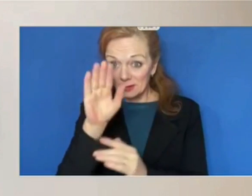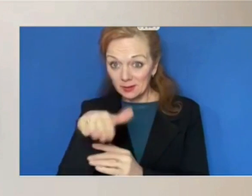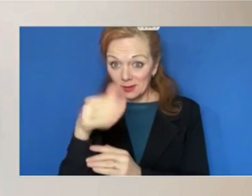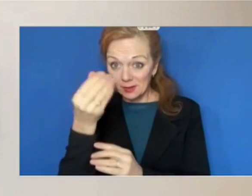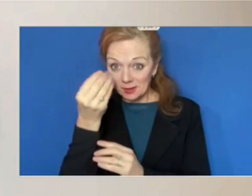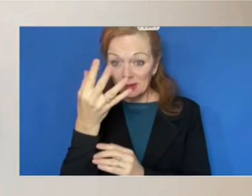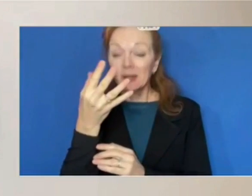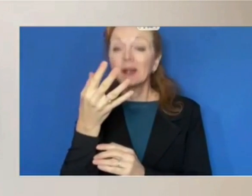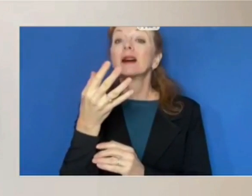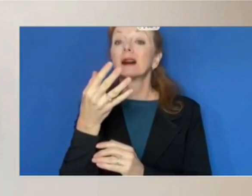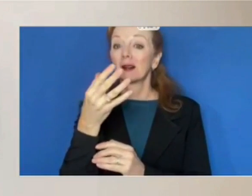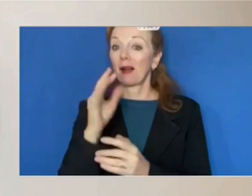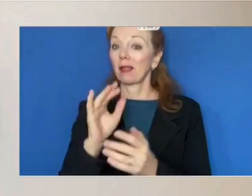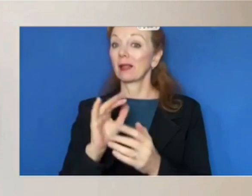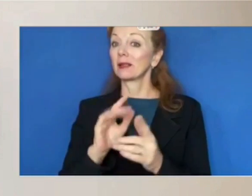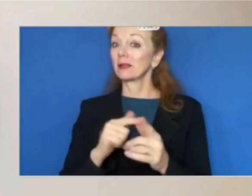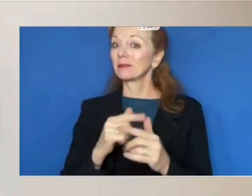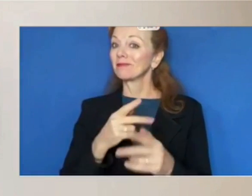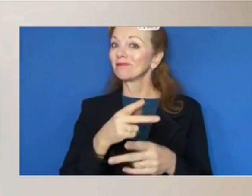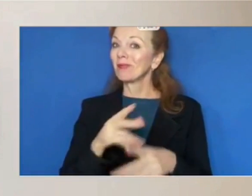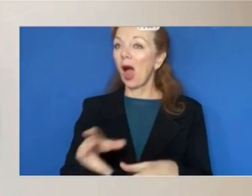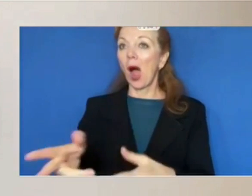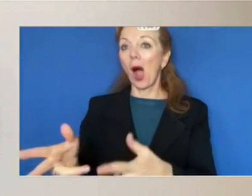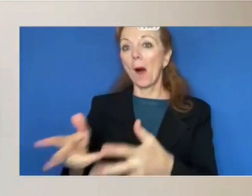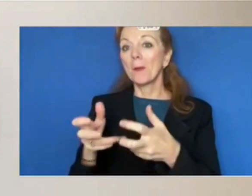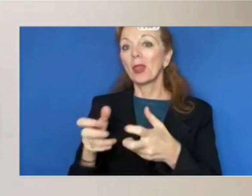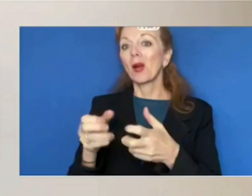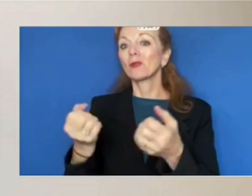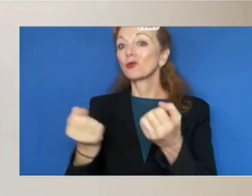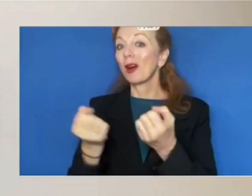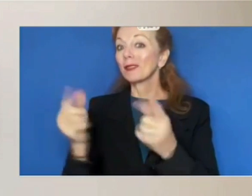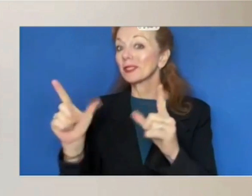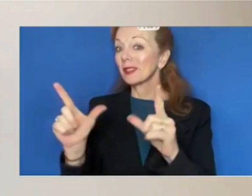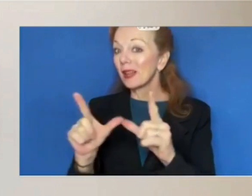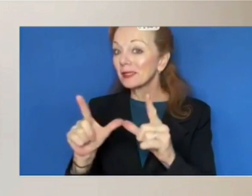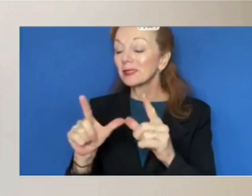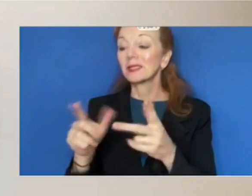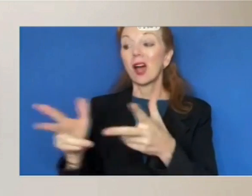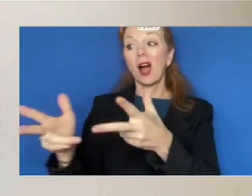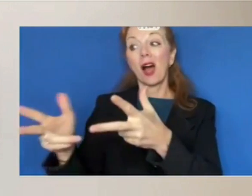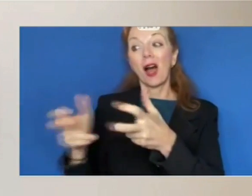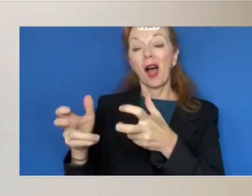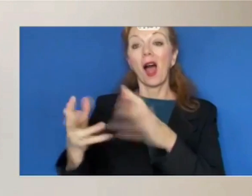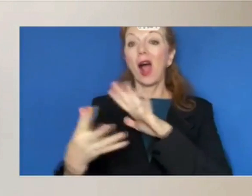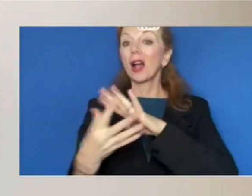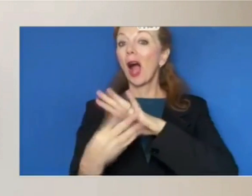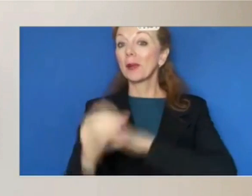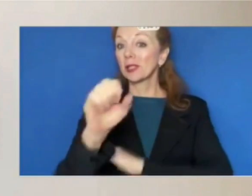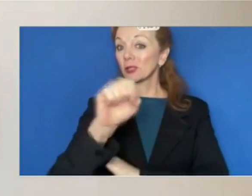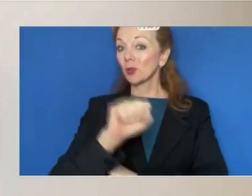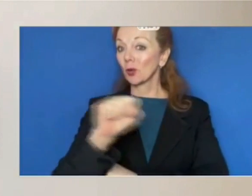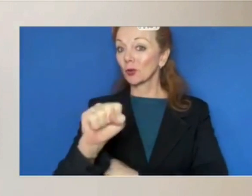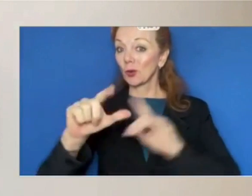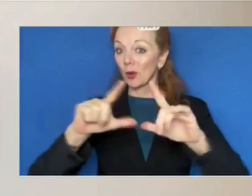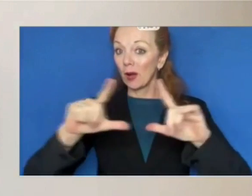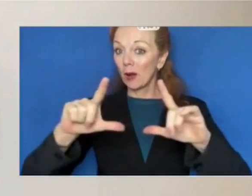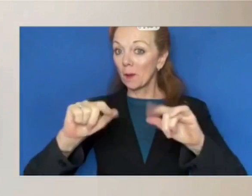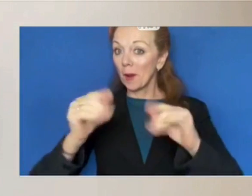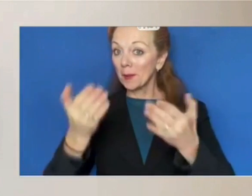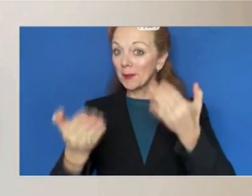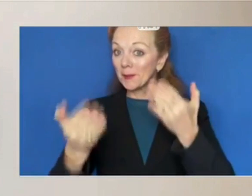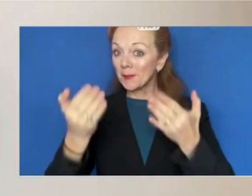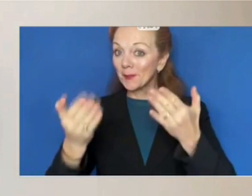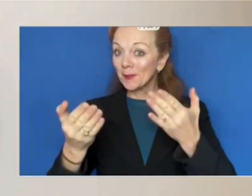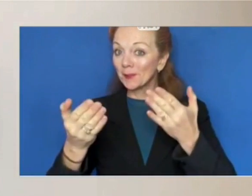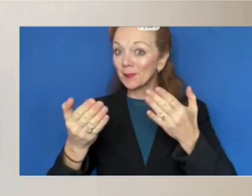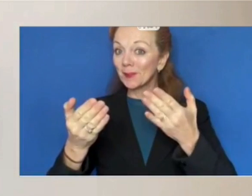could be a driver's license, and it could be a copy of a Social Security card, and all of that is going to be the